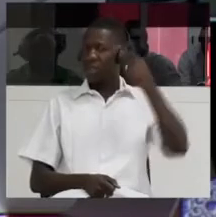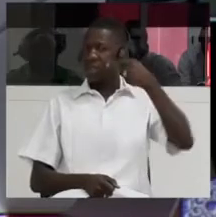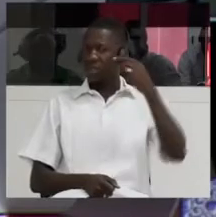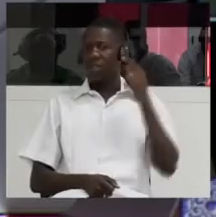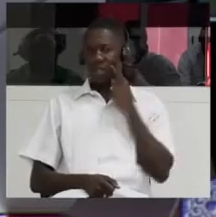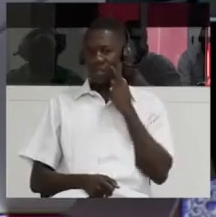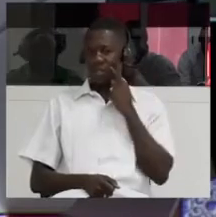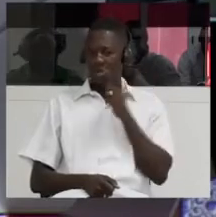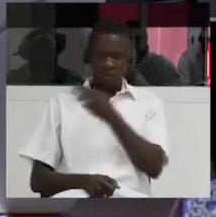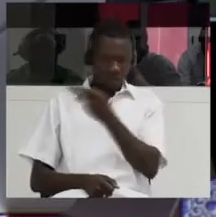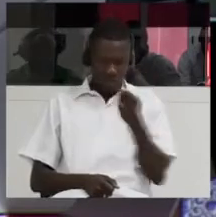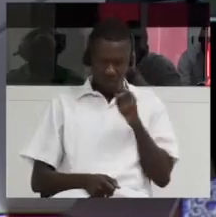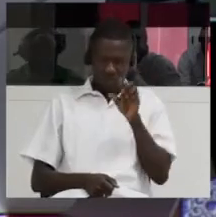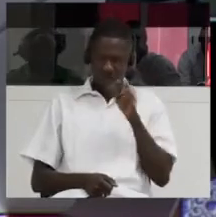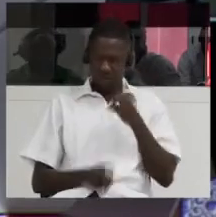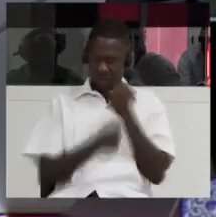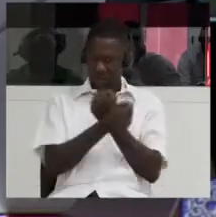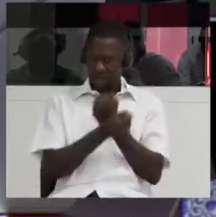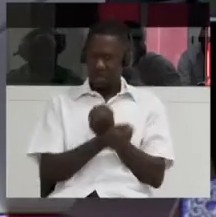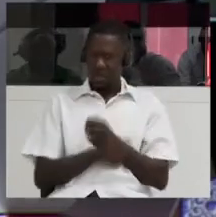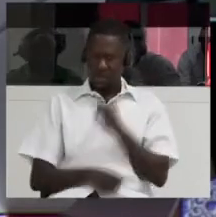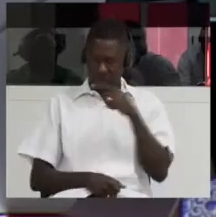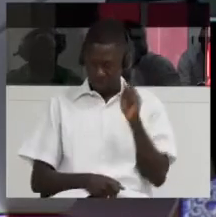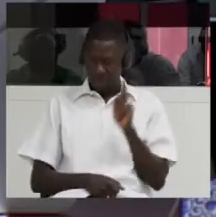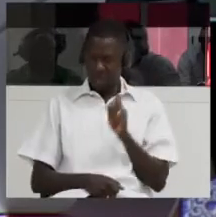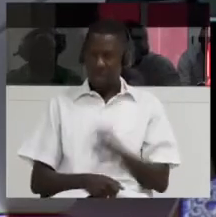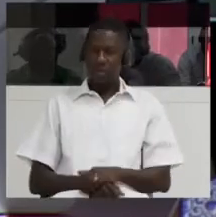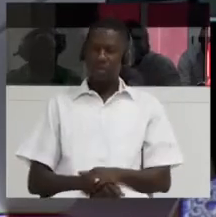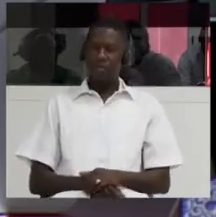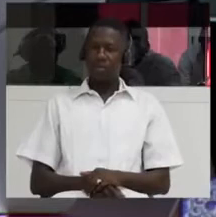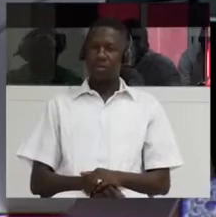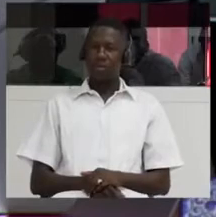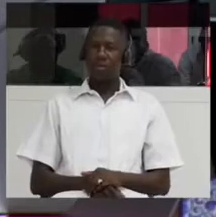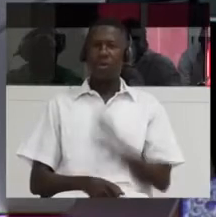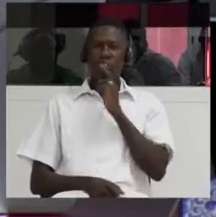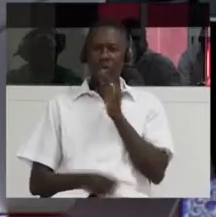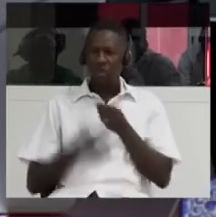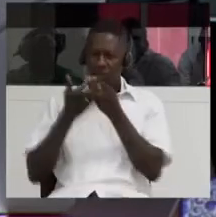arrested? That's correct. And who gave you that information?